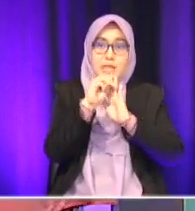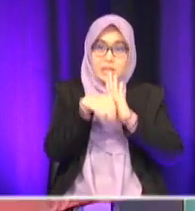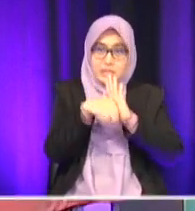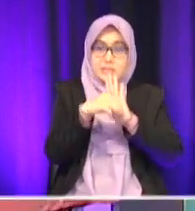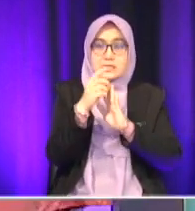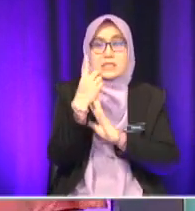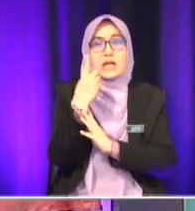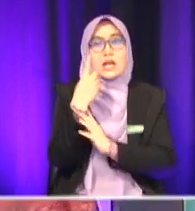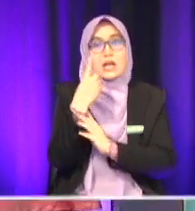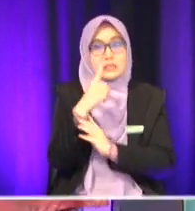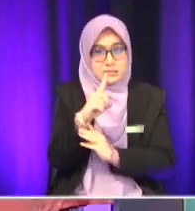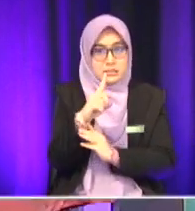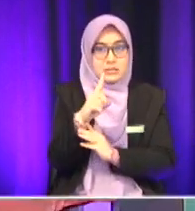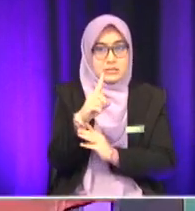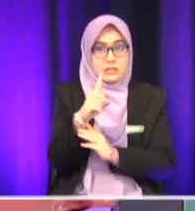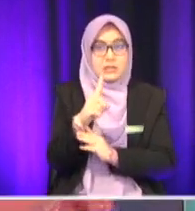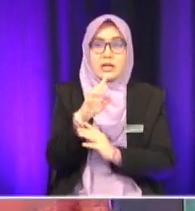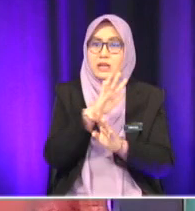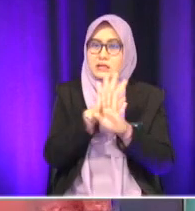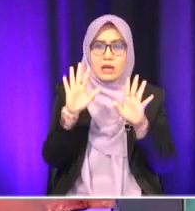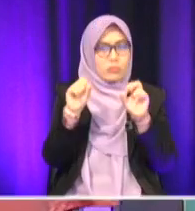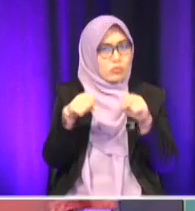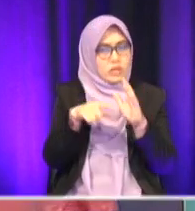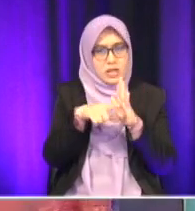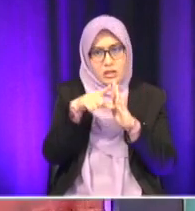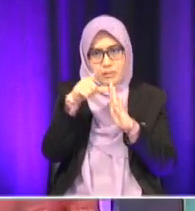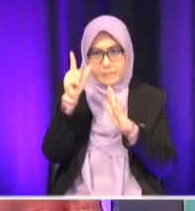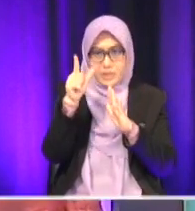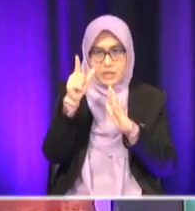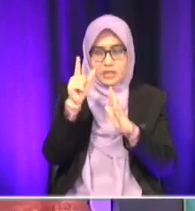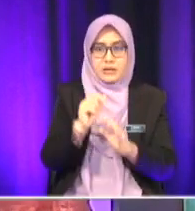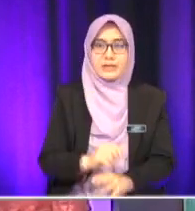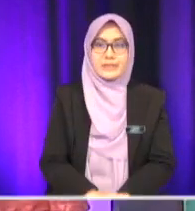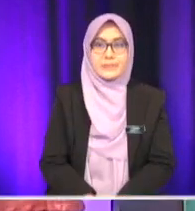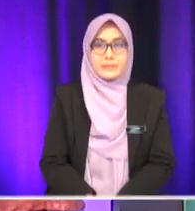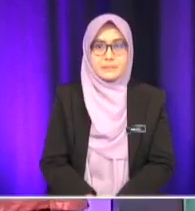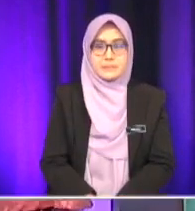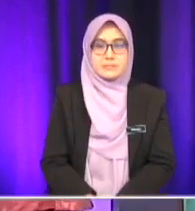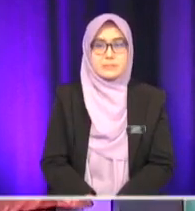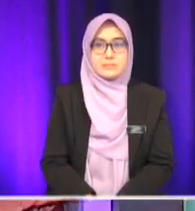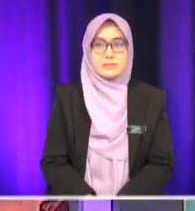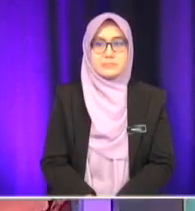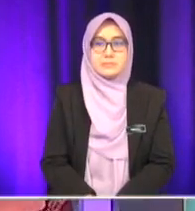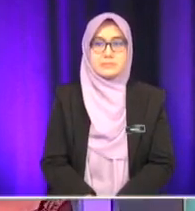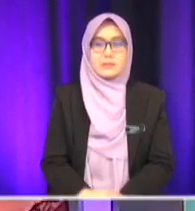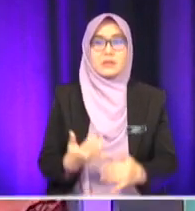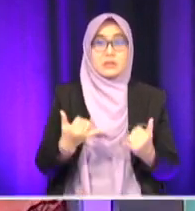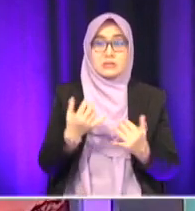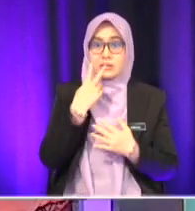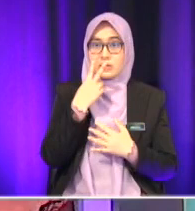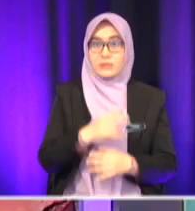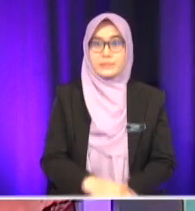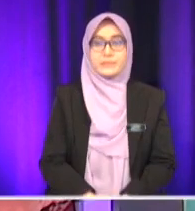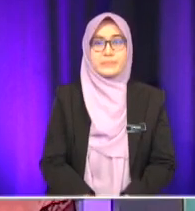is a rational clause, or in another word, is a clause text. Okay, so here,